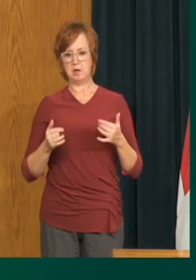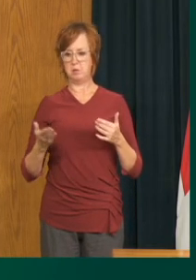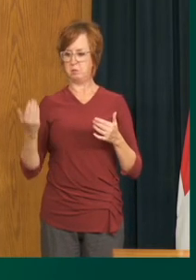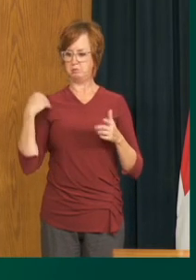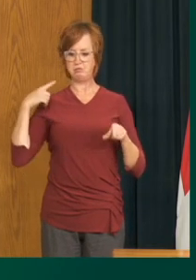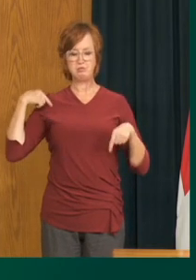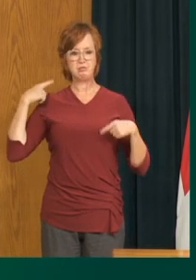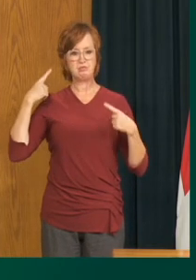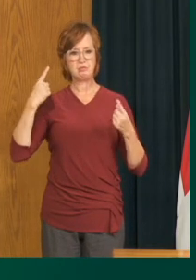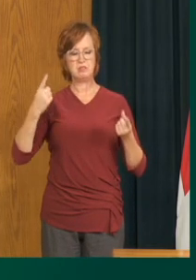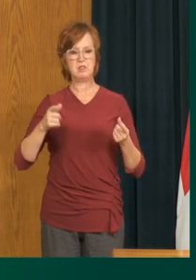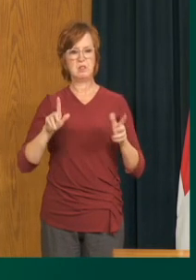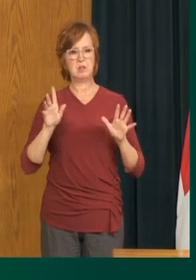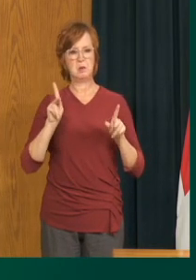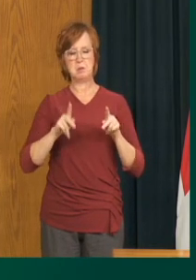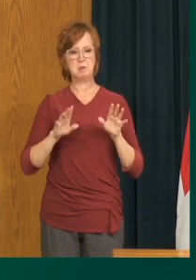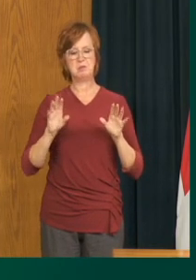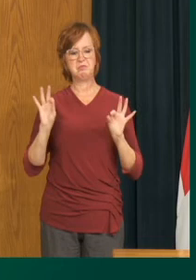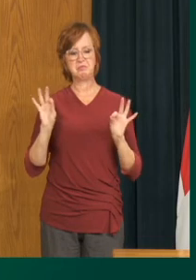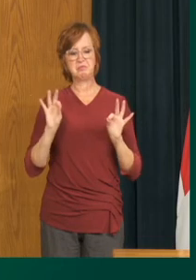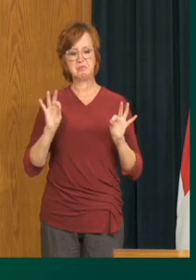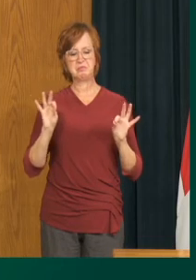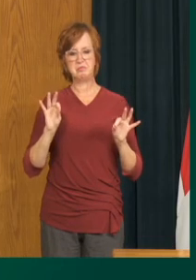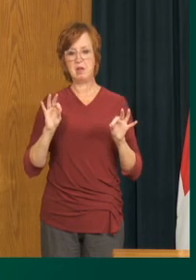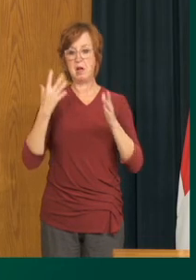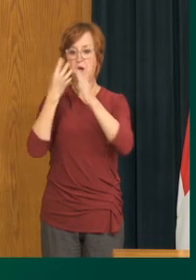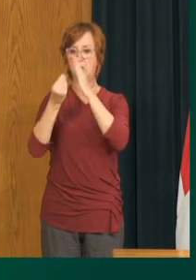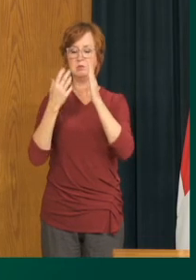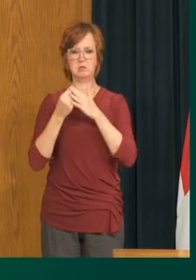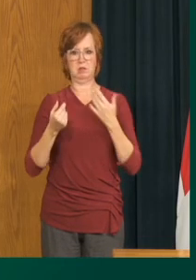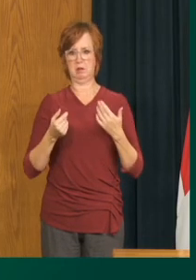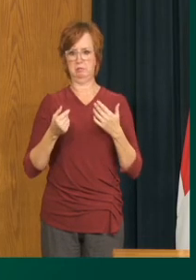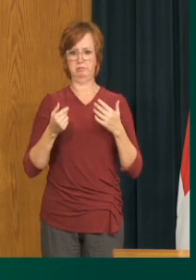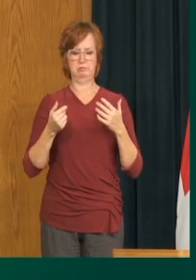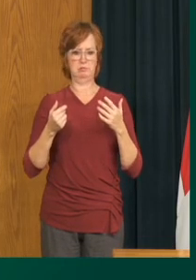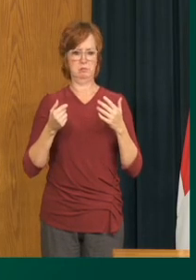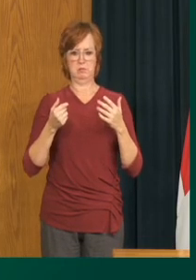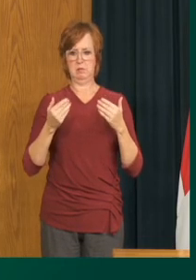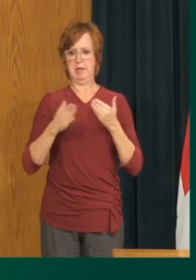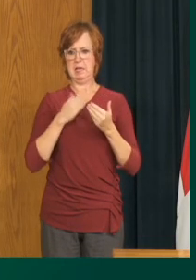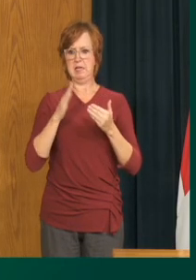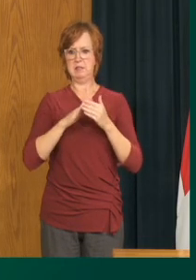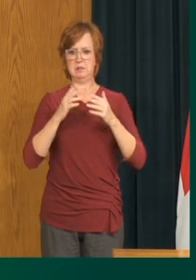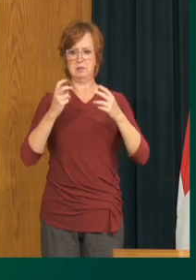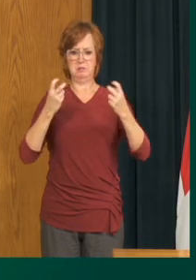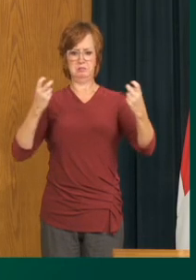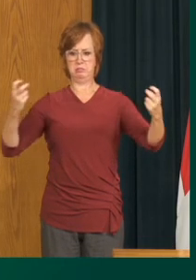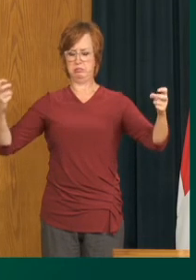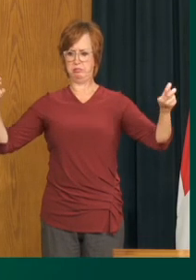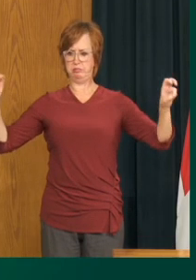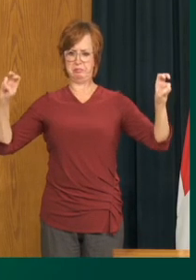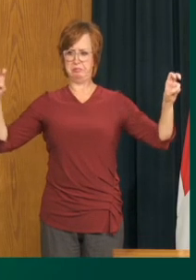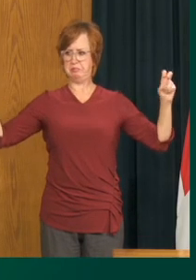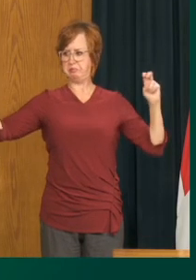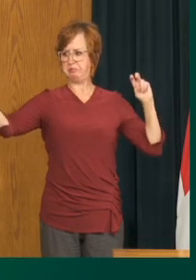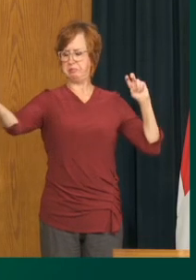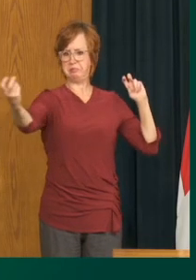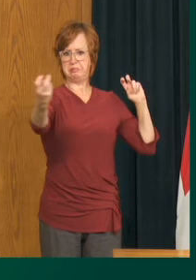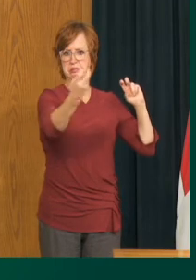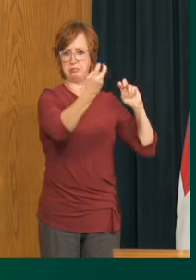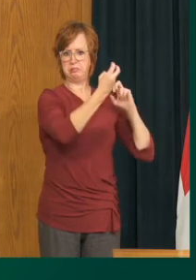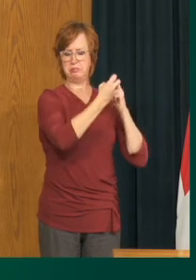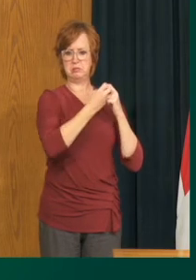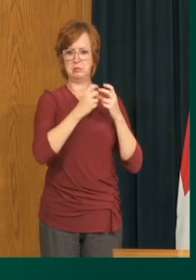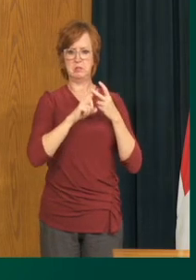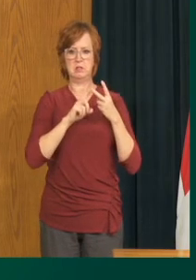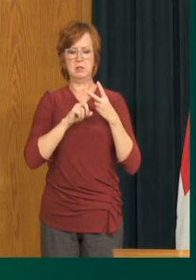The size of a gathering space when you're outdoors is very, very different than when you come indoors to a movie theater, for example. And we've set some